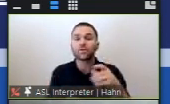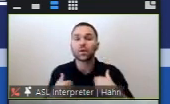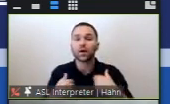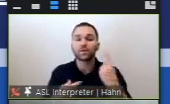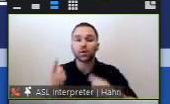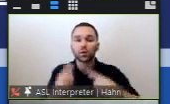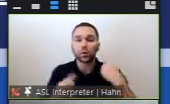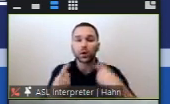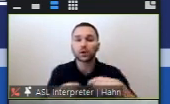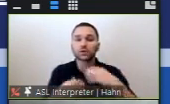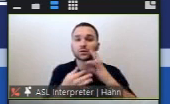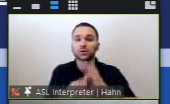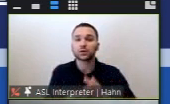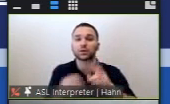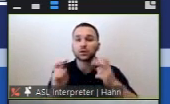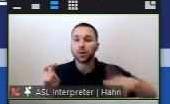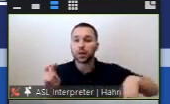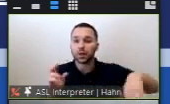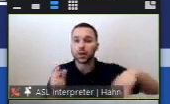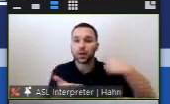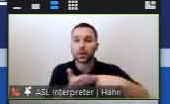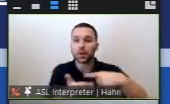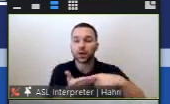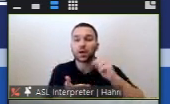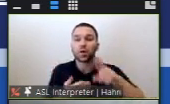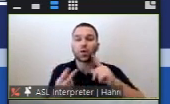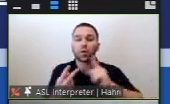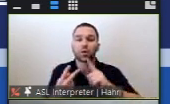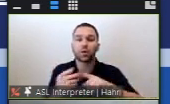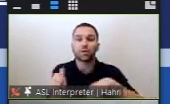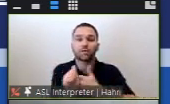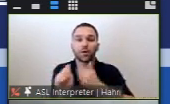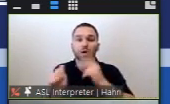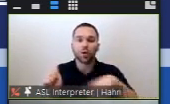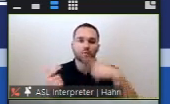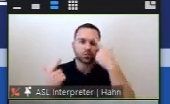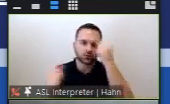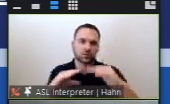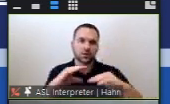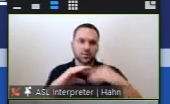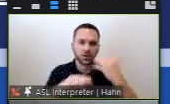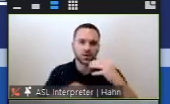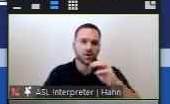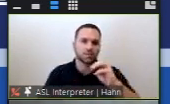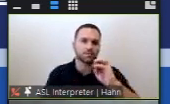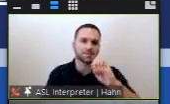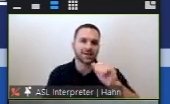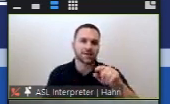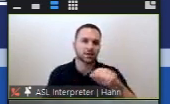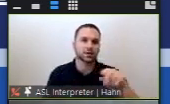covered today or follow-ups from this presentation, please feel free to email us at